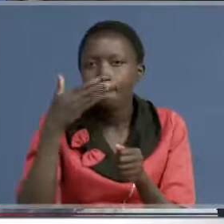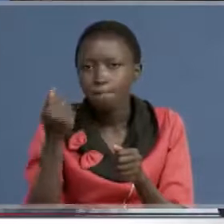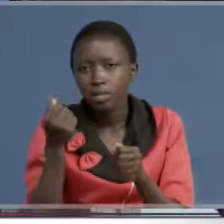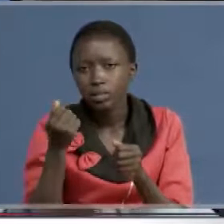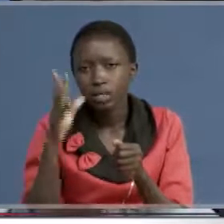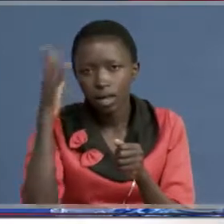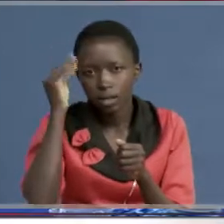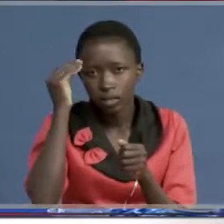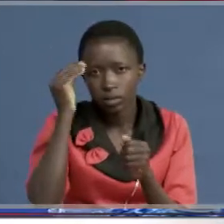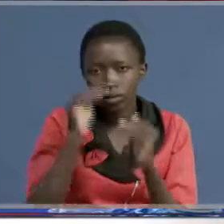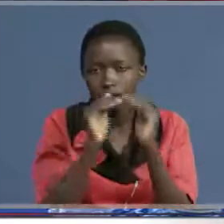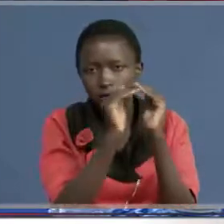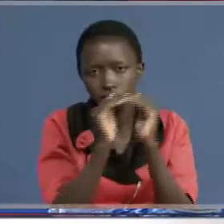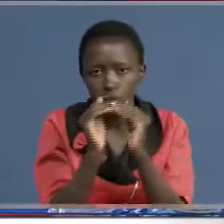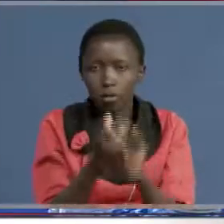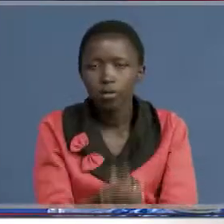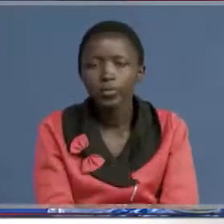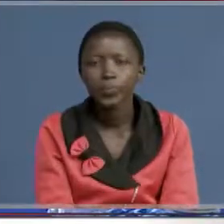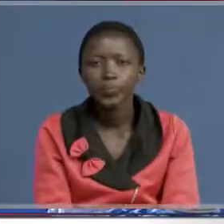country's education levels.